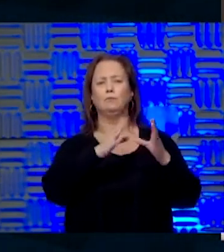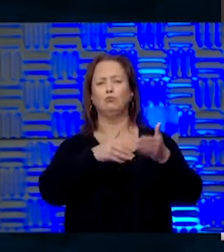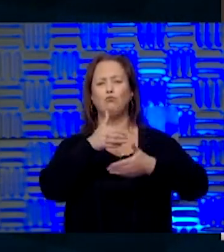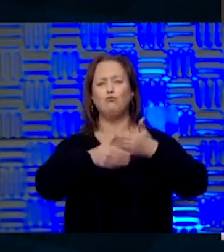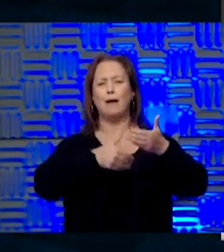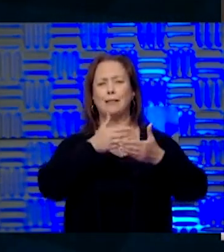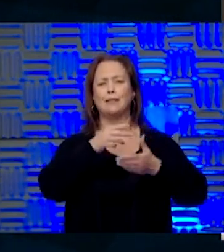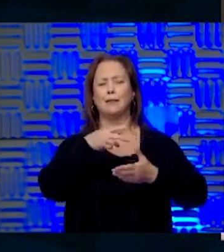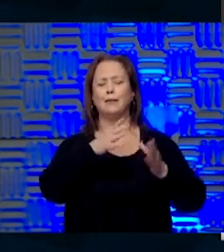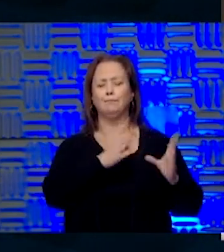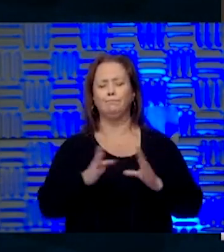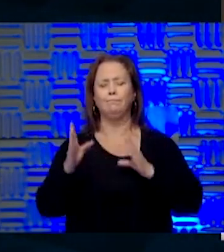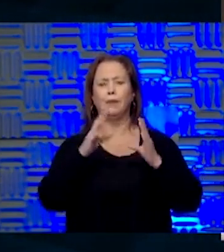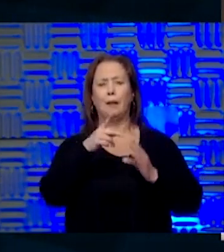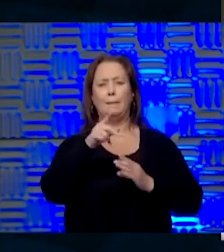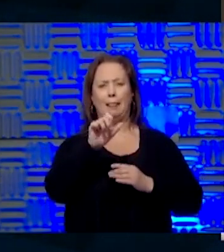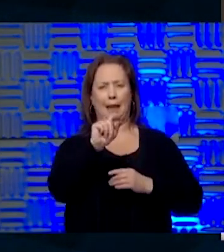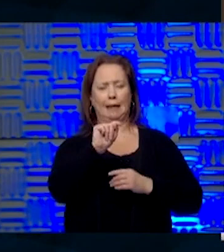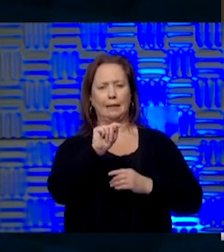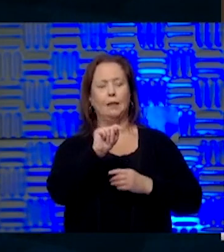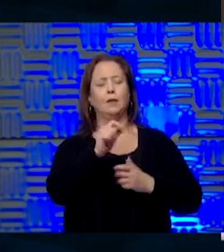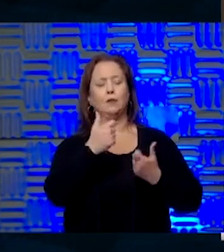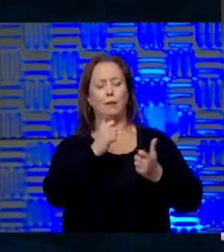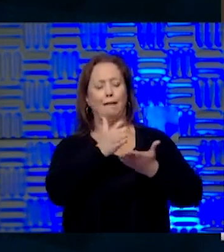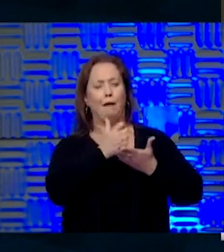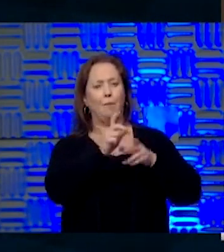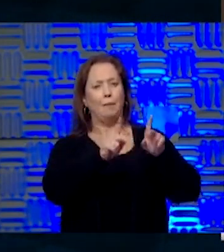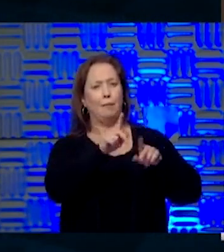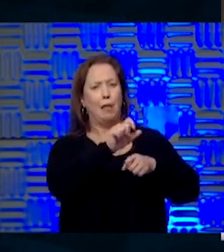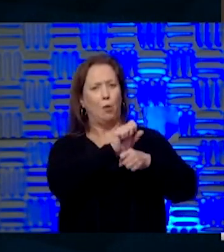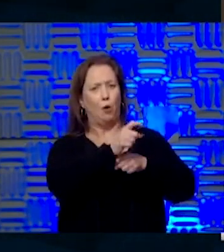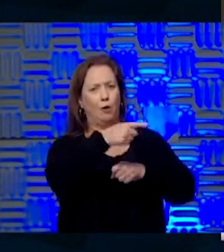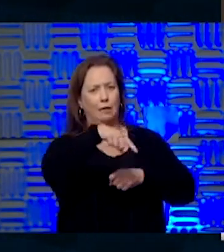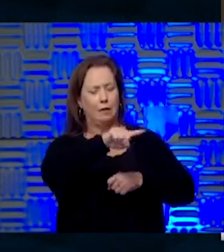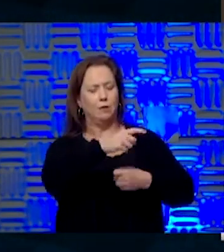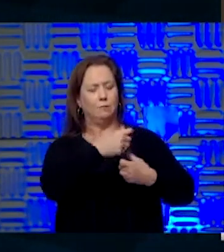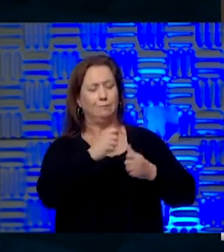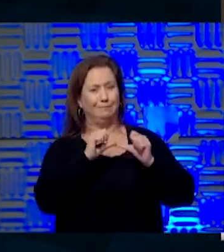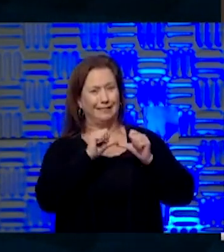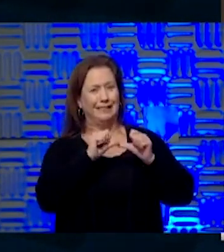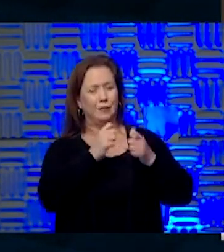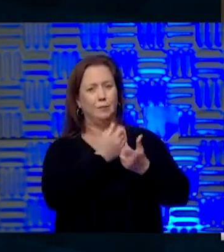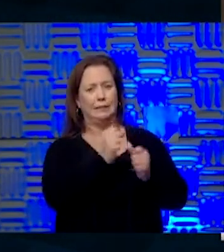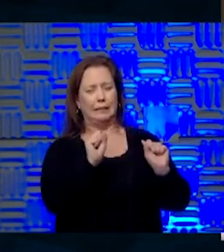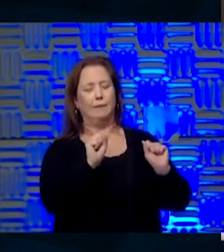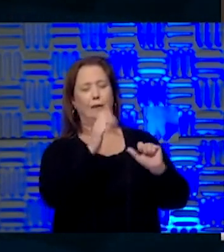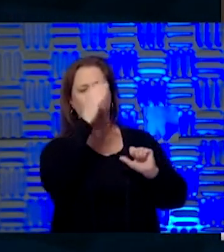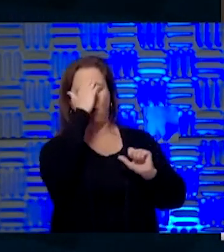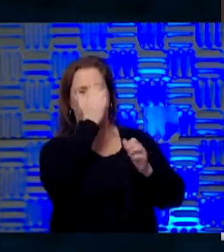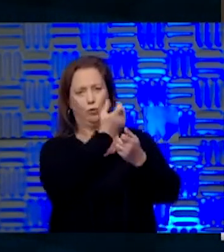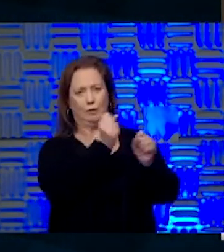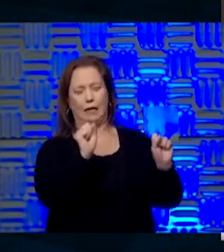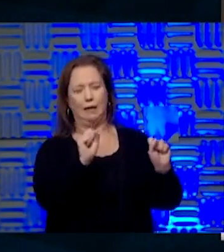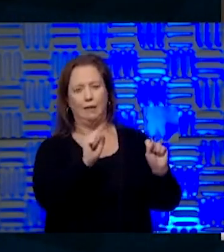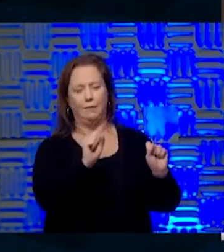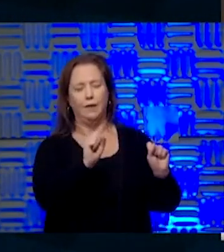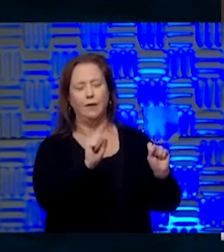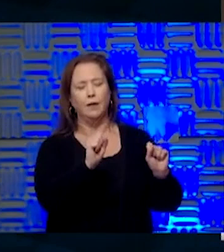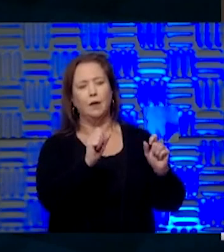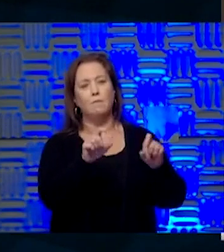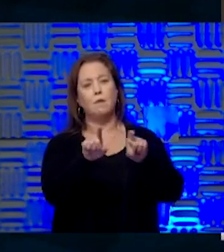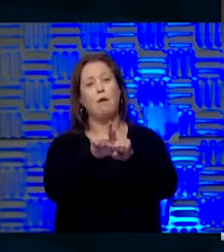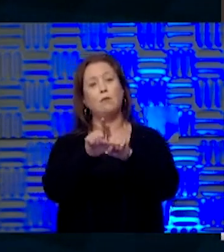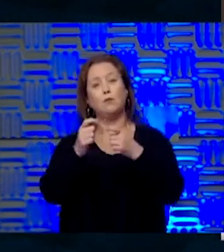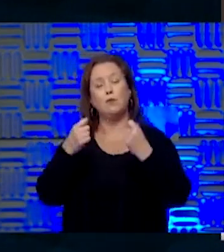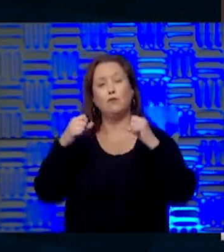focused on trying to be helpful to the people who work there so they are safe and know they are safe, but also to try to be